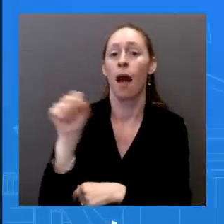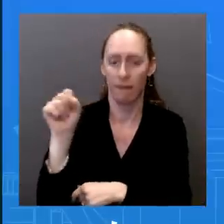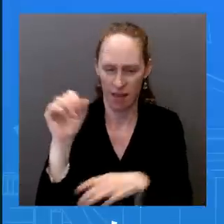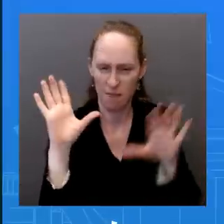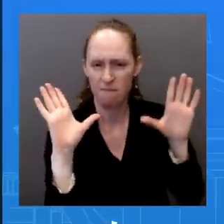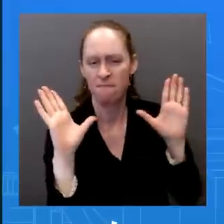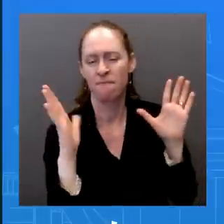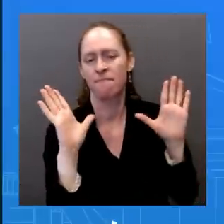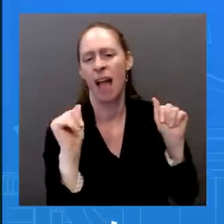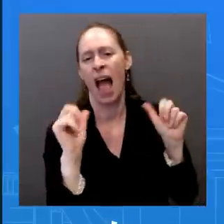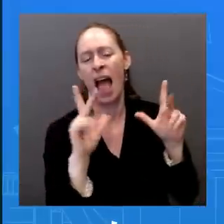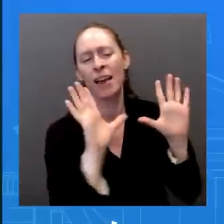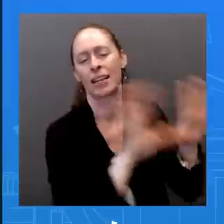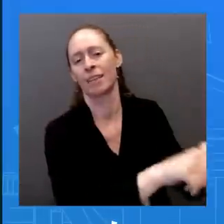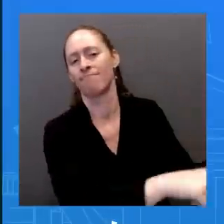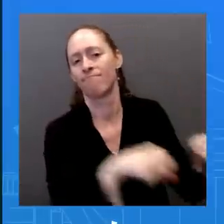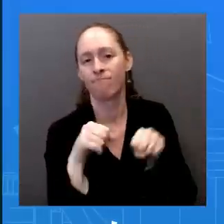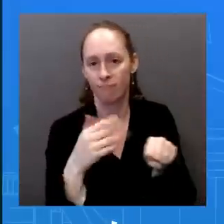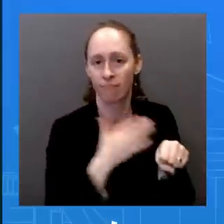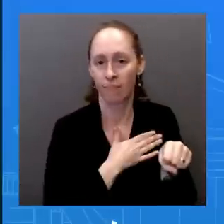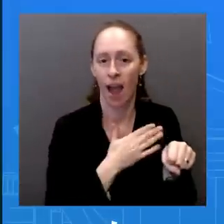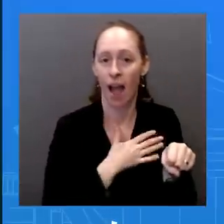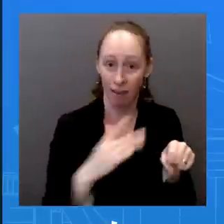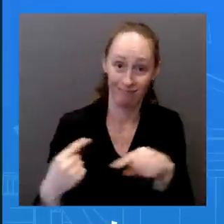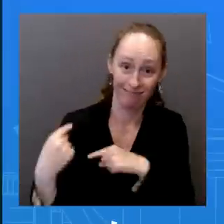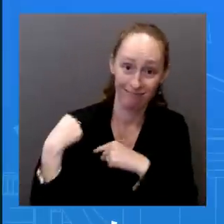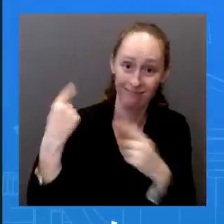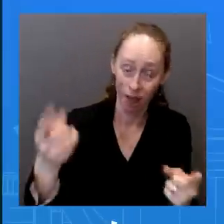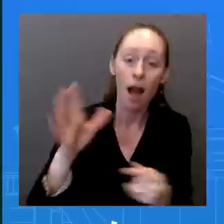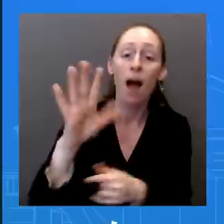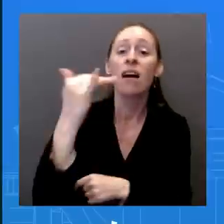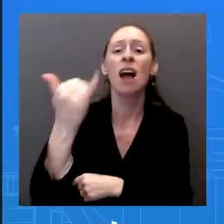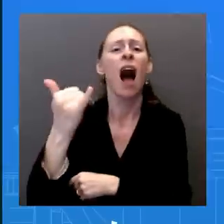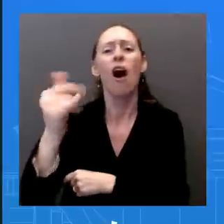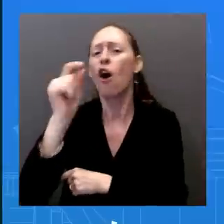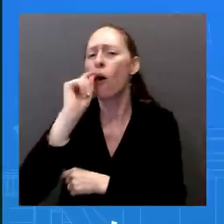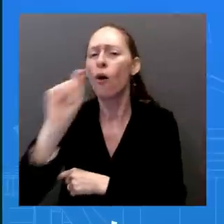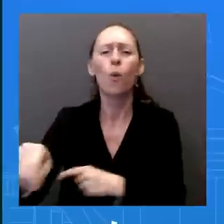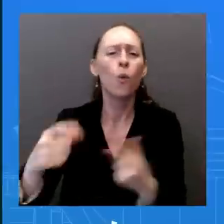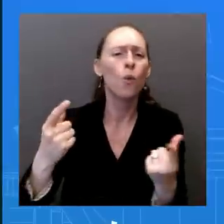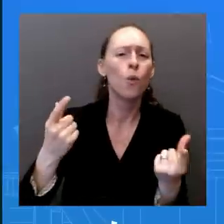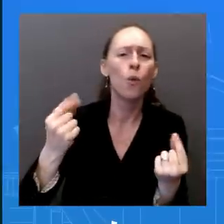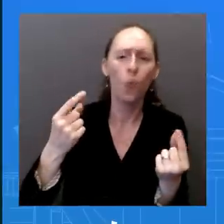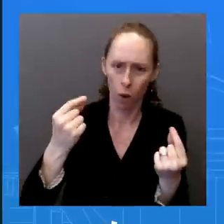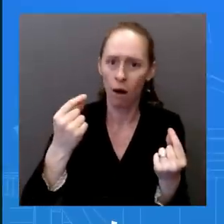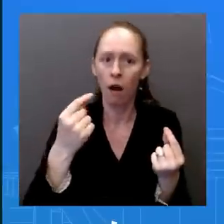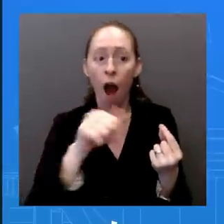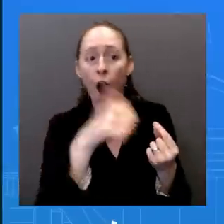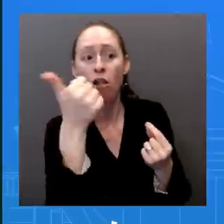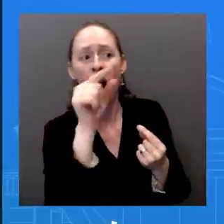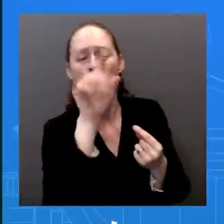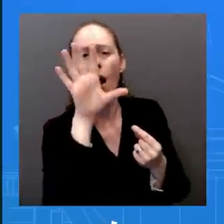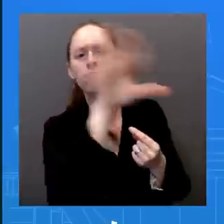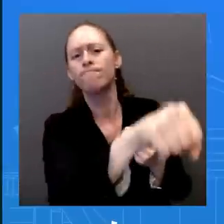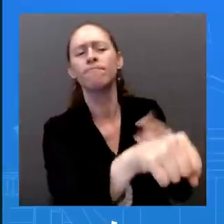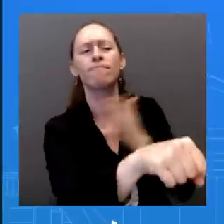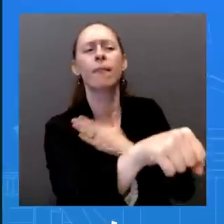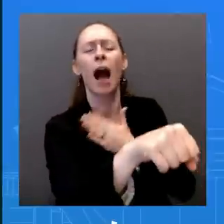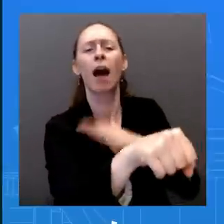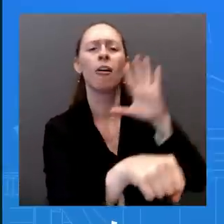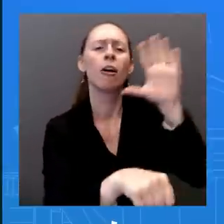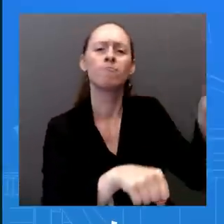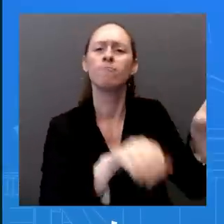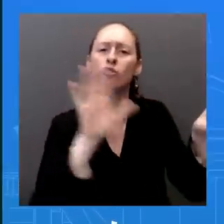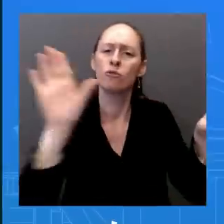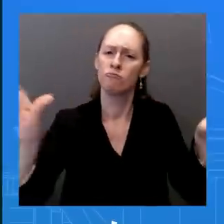Northeast. It is in this context that President Putin appears to be on the brink of pursuing two actions.